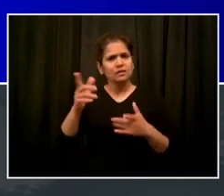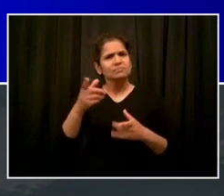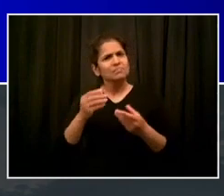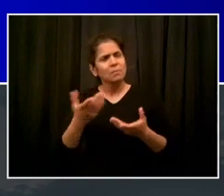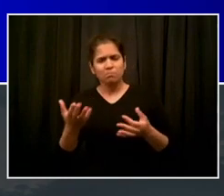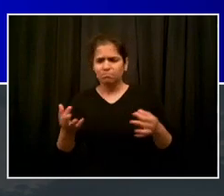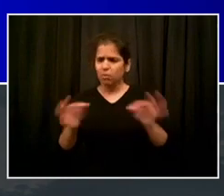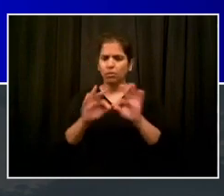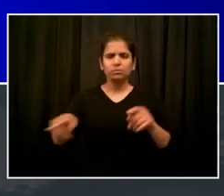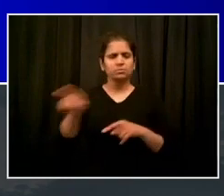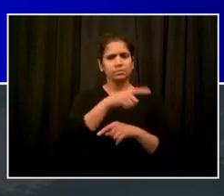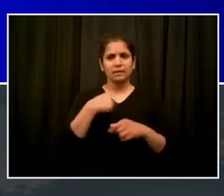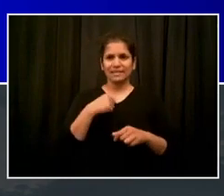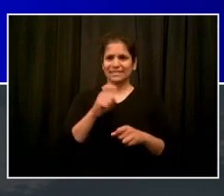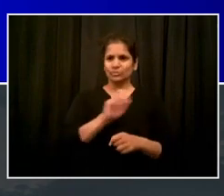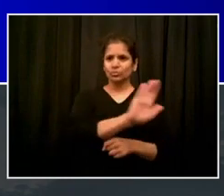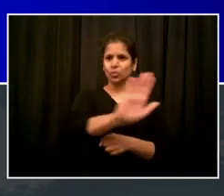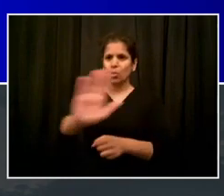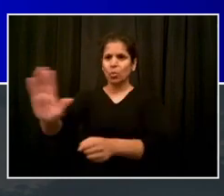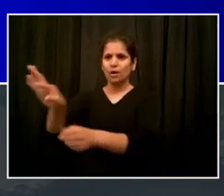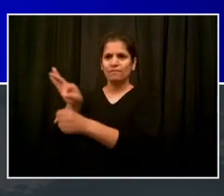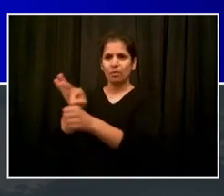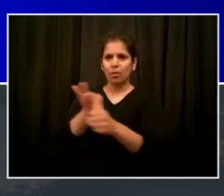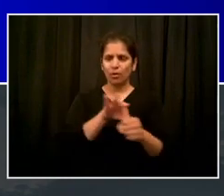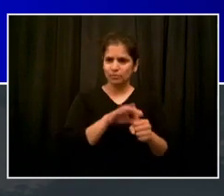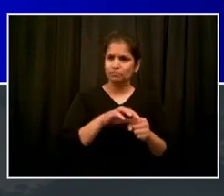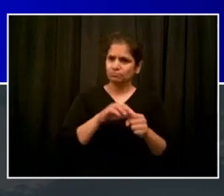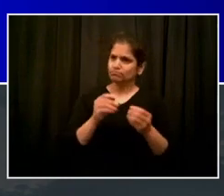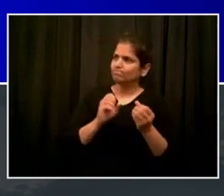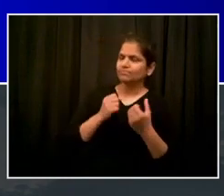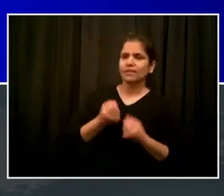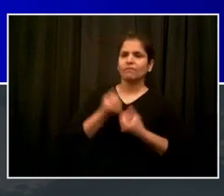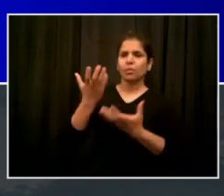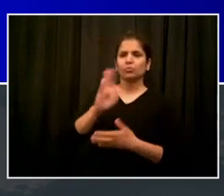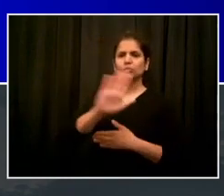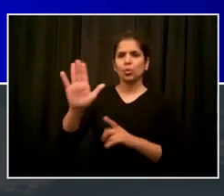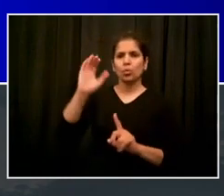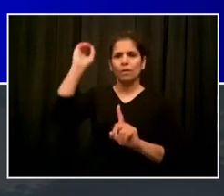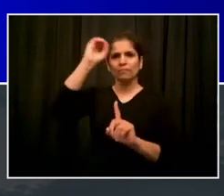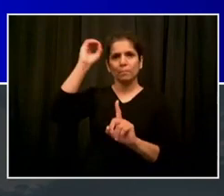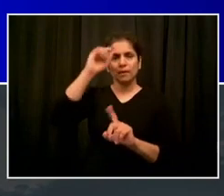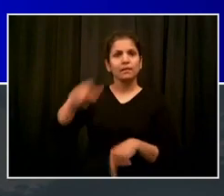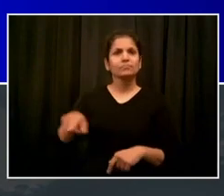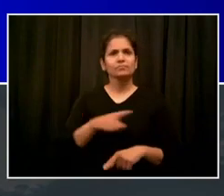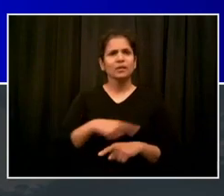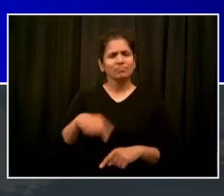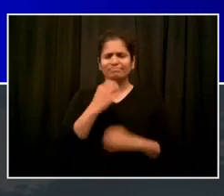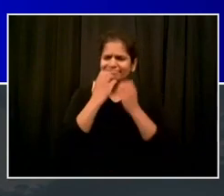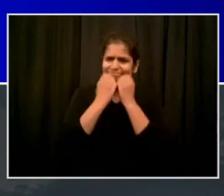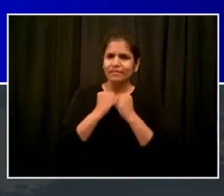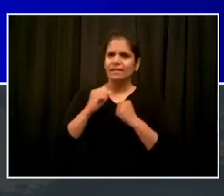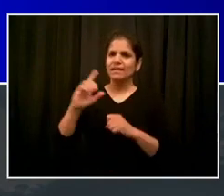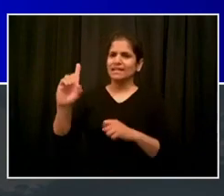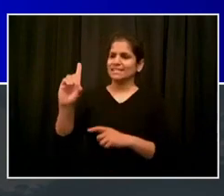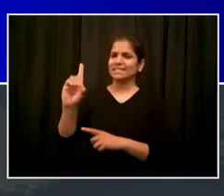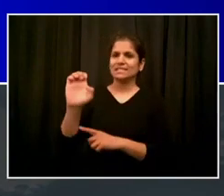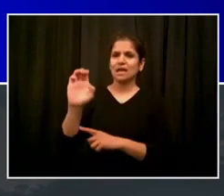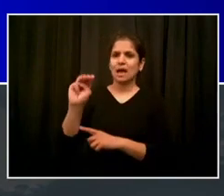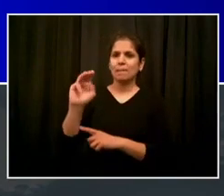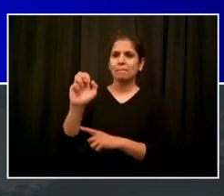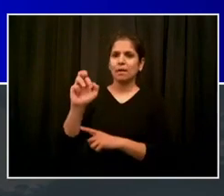as always, to make your voice heard. Our democracy is strong even during this pandemic. Make your voice heard. Make sure you're registered to